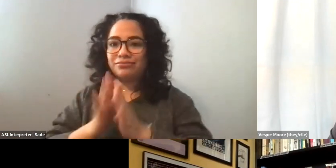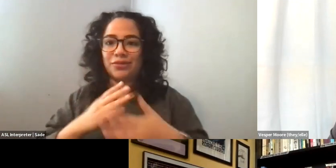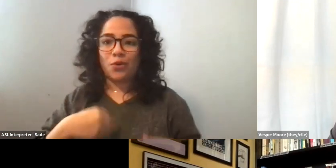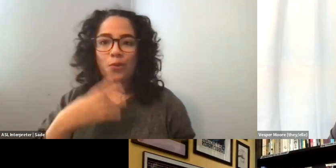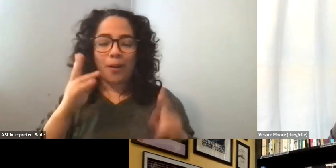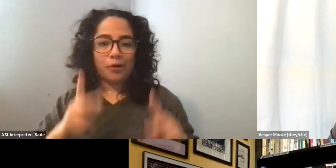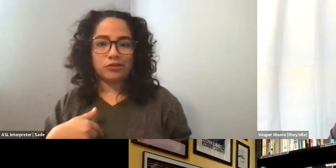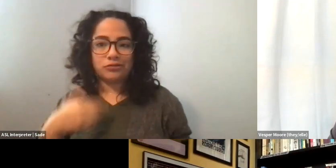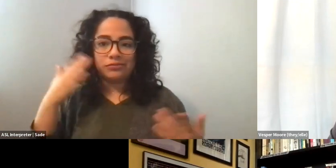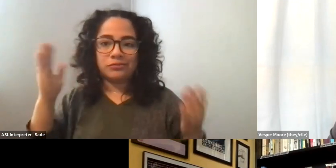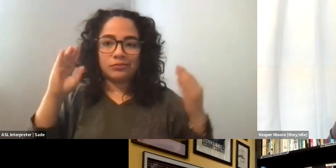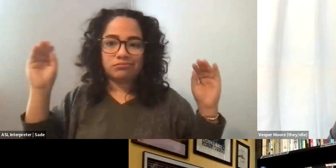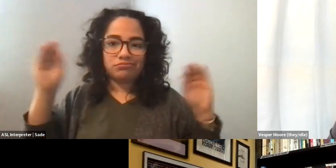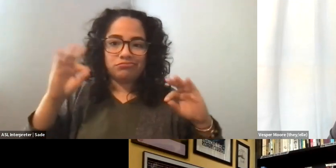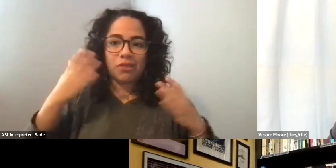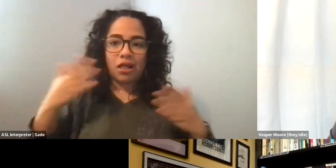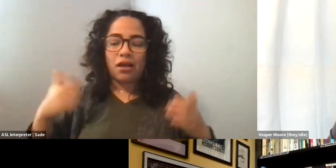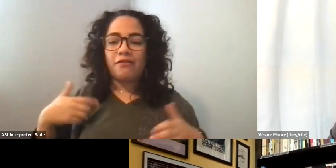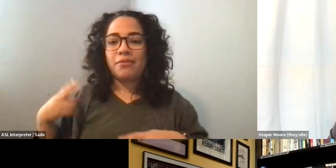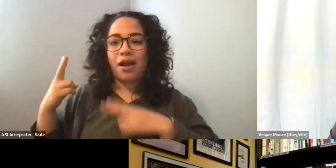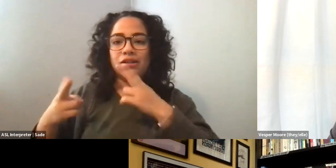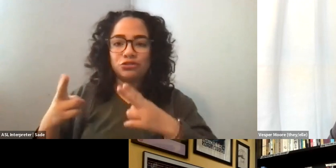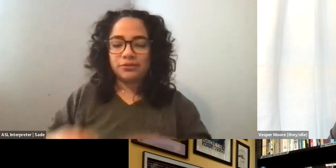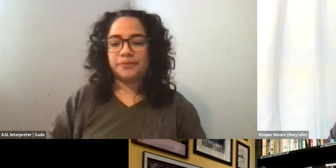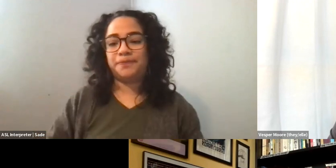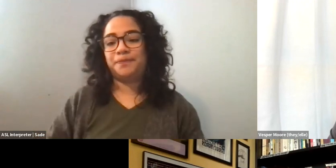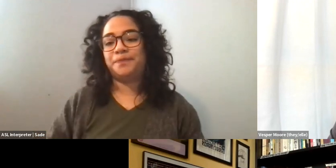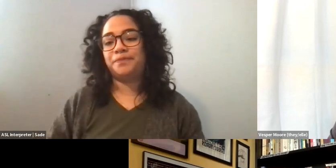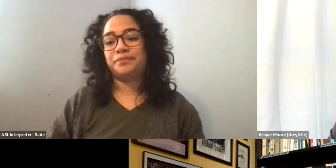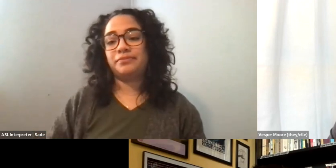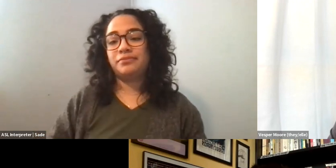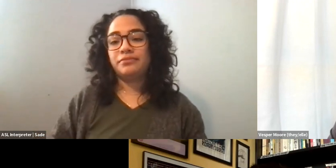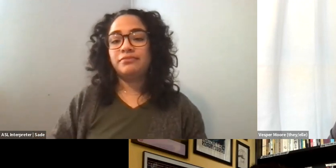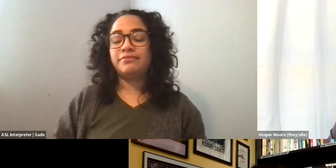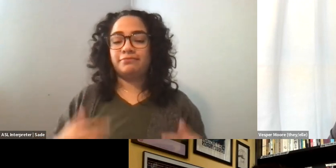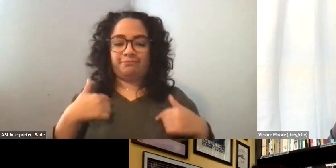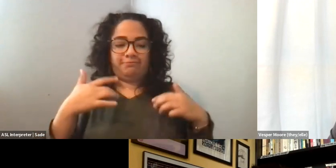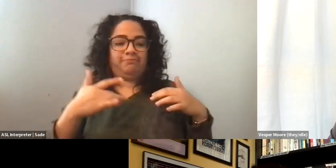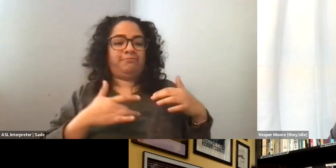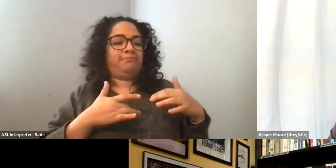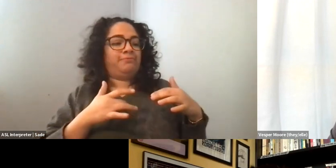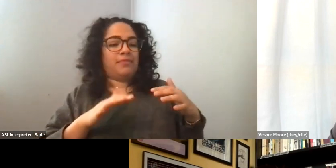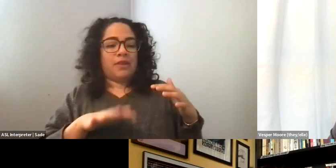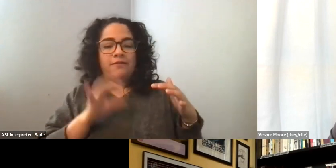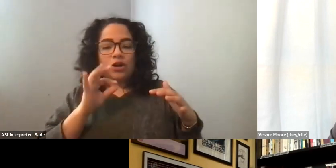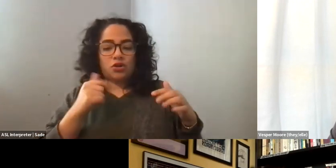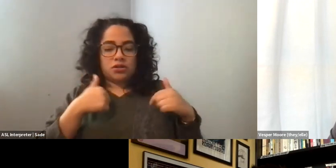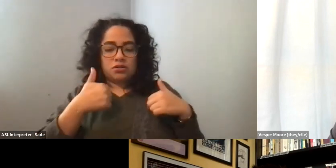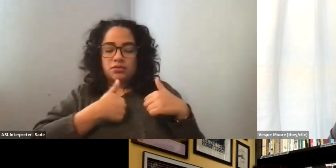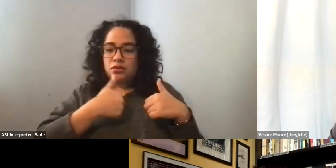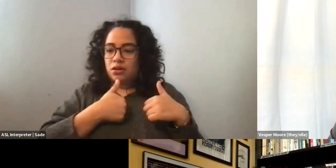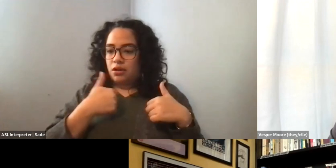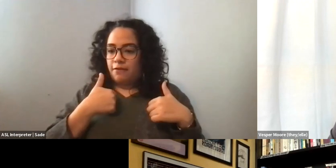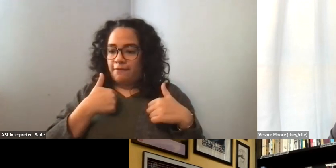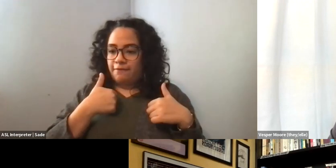who didn't know a lot of my history. I found my sense of self and a sense of camaraderie